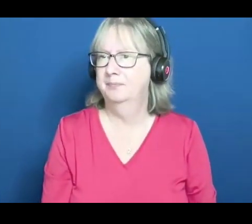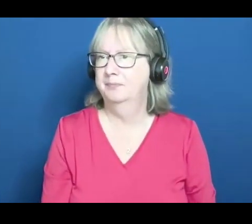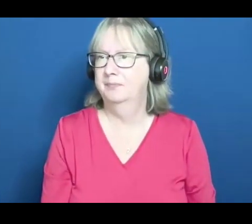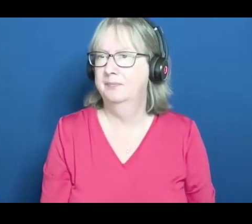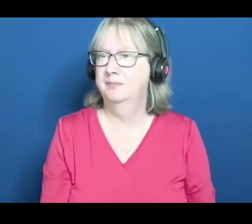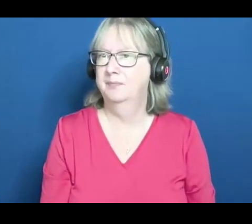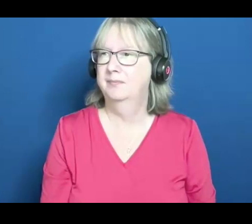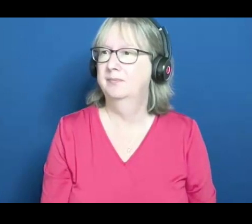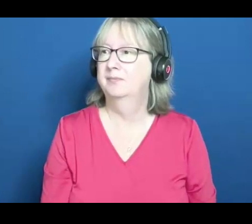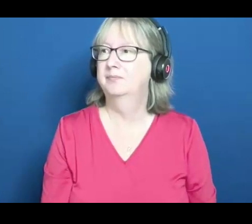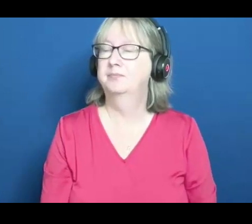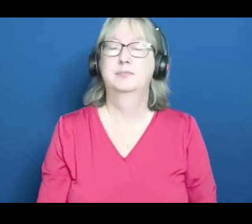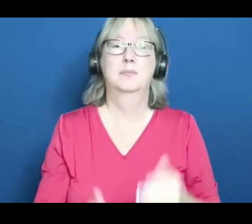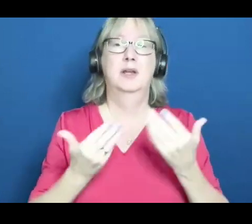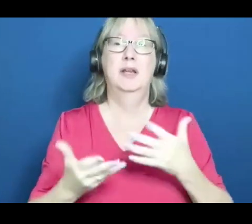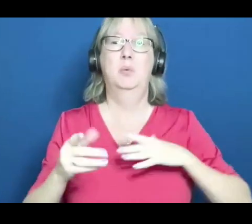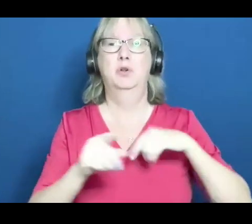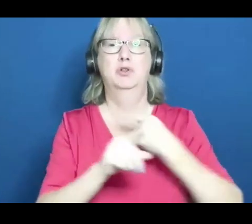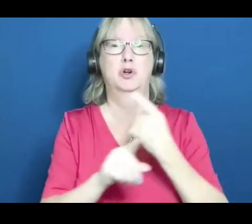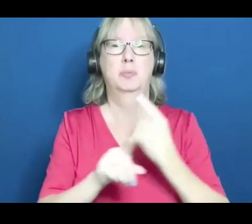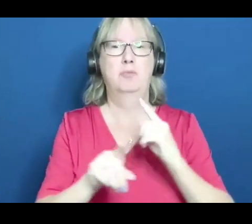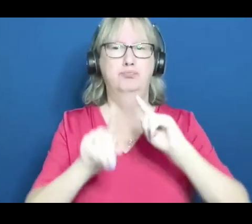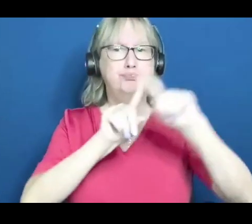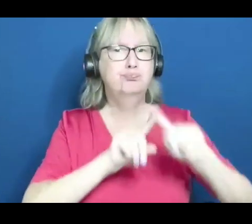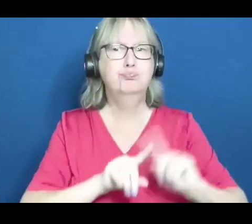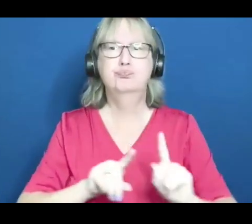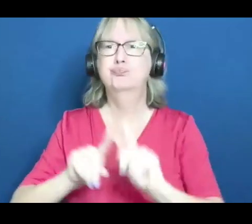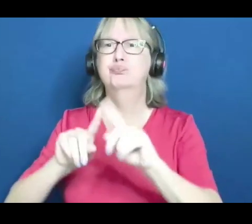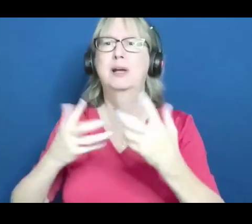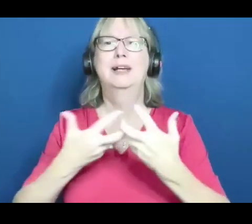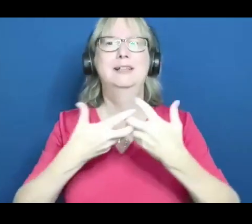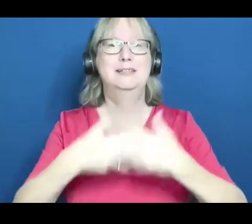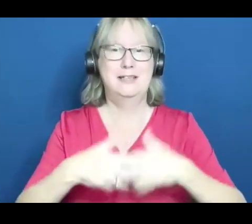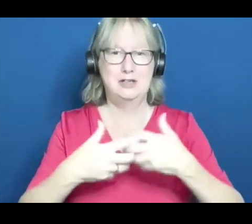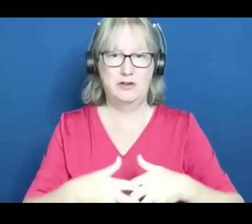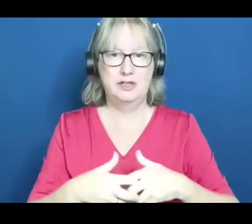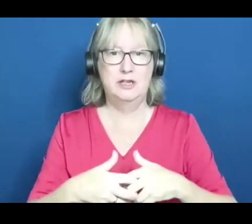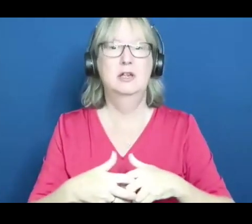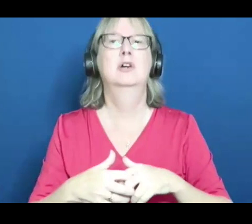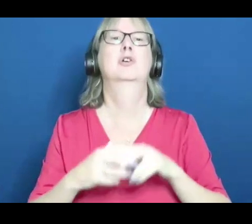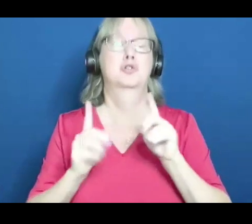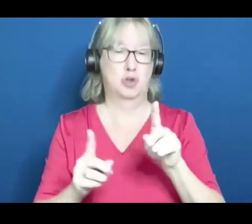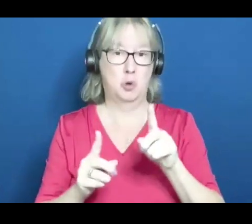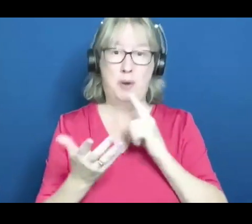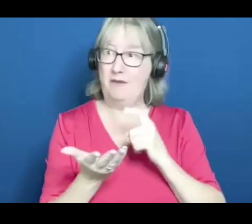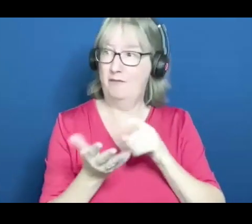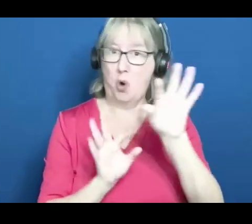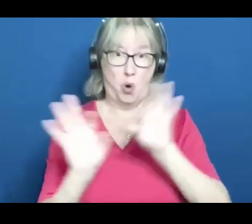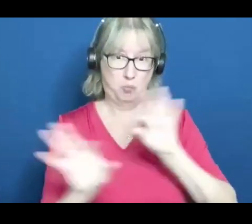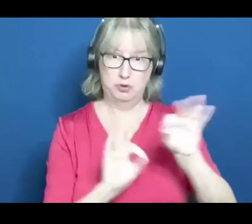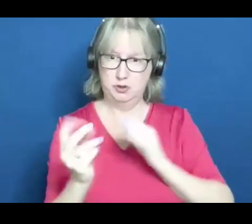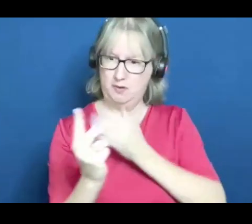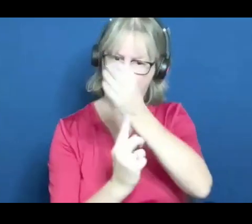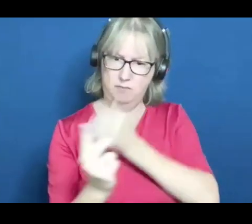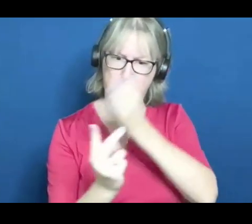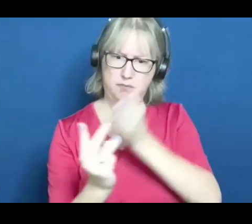So here we're going to talk about the different kind of technology. So support for colleagues, commonly recommended options, obviously from a hearing